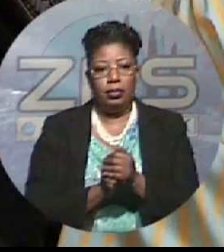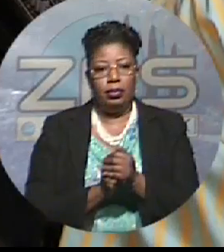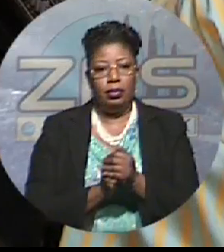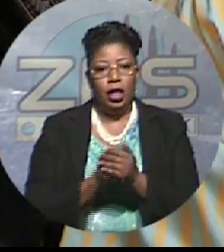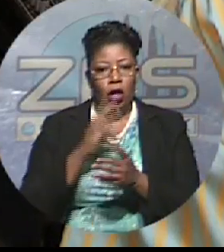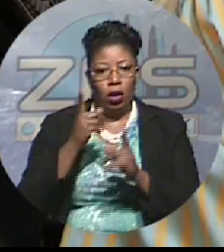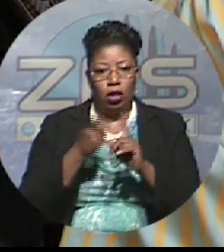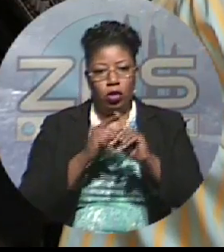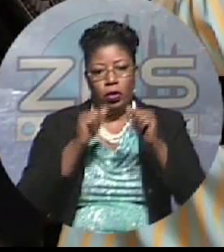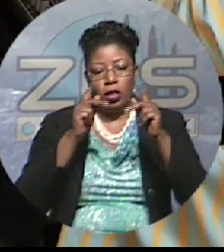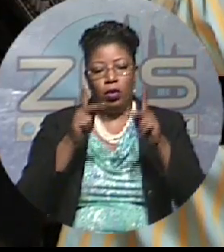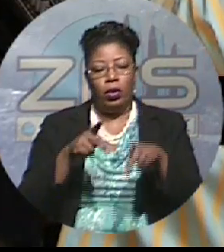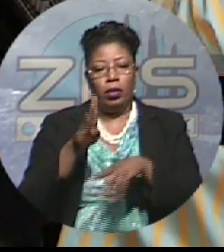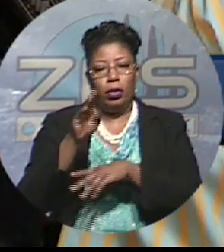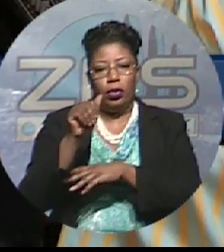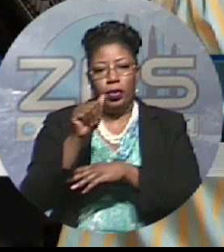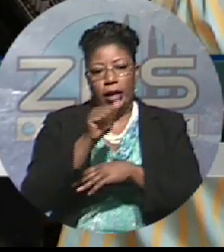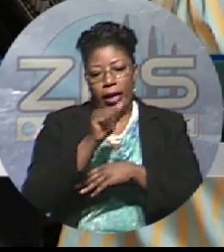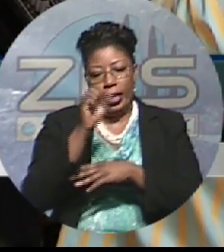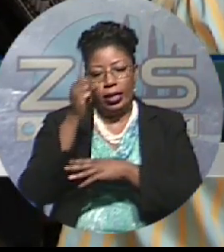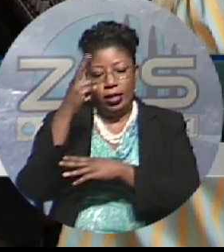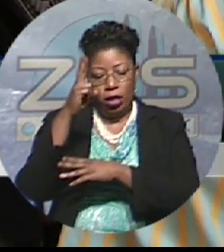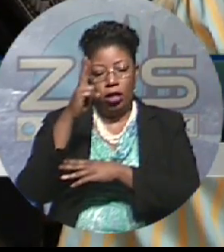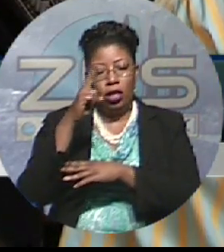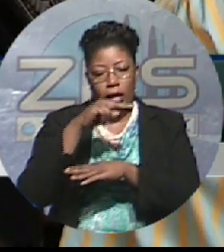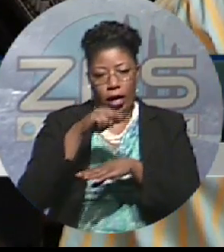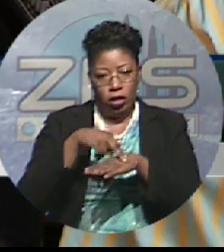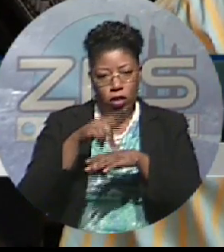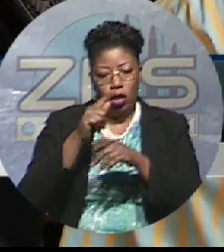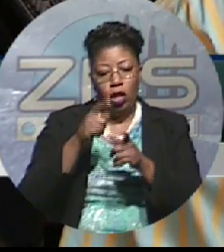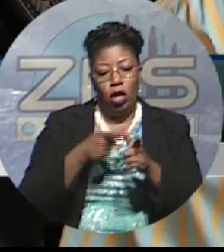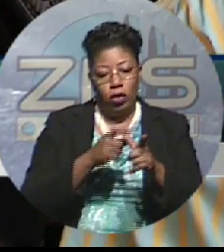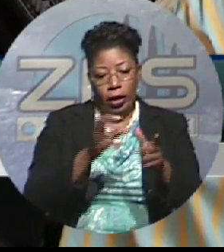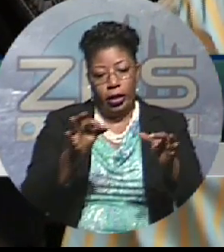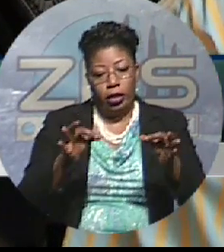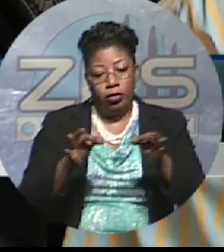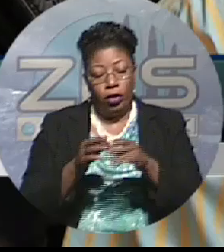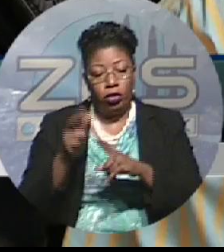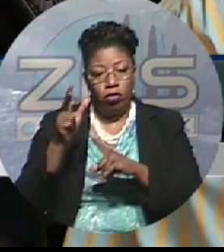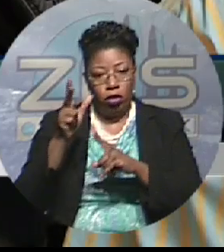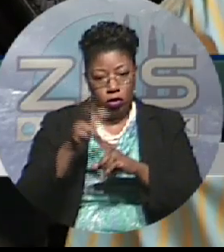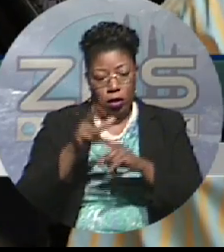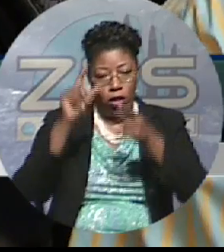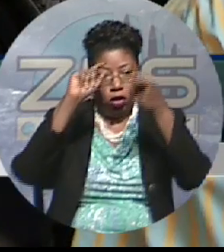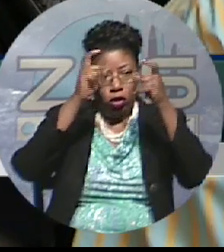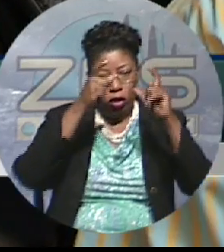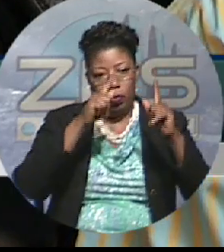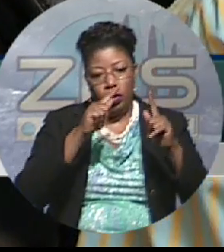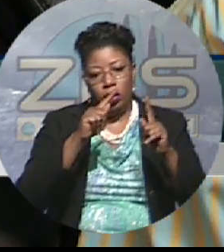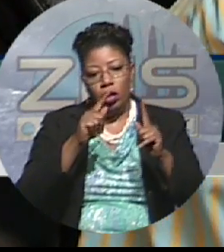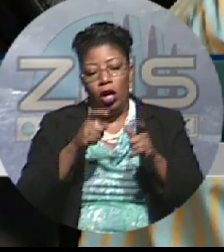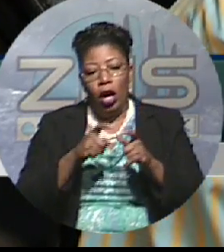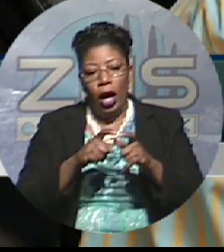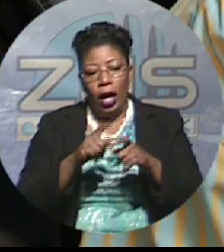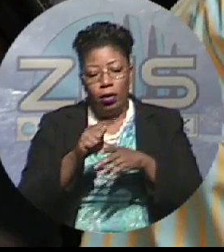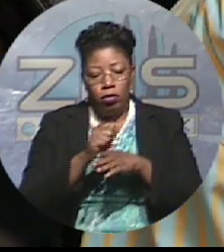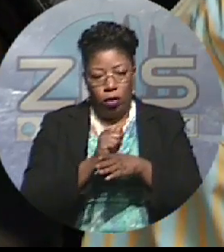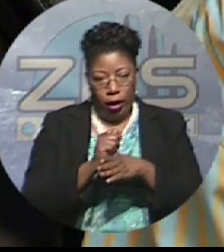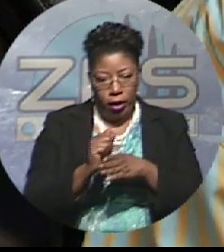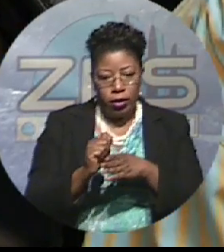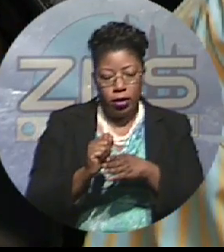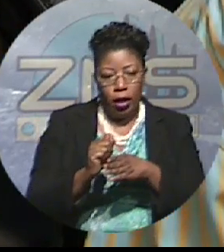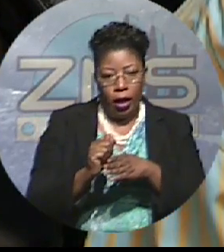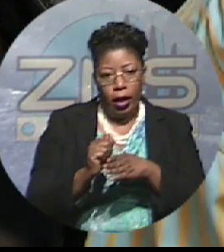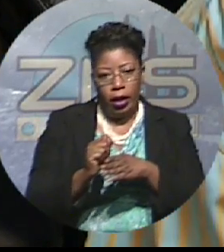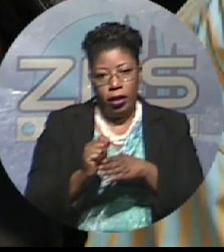Welcome to sports, everybody. The B3A Senior National Track and Field Championships and Olympic Trials closing out last night at the Thomas A.